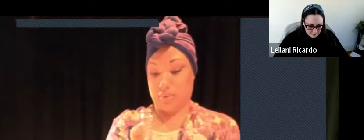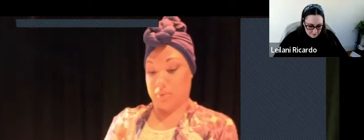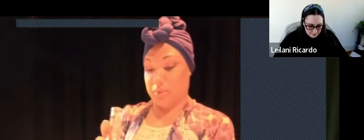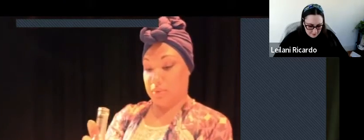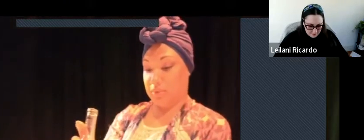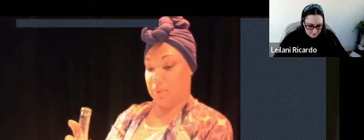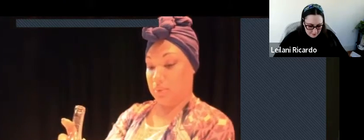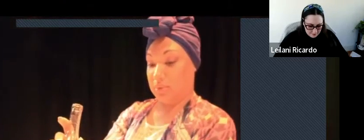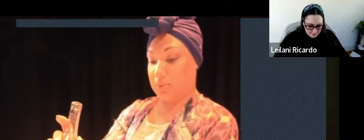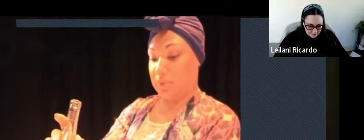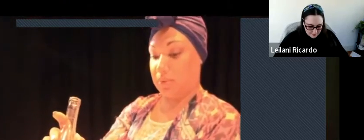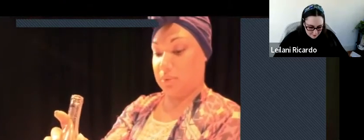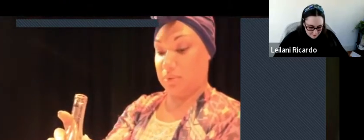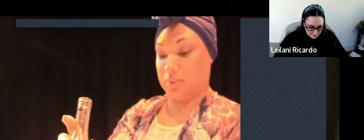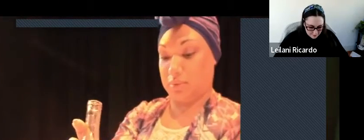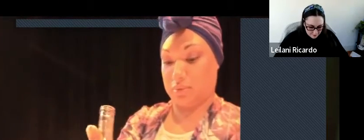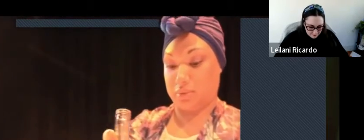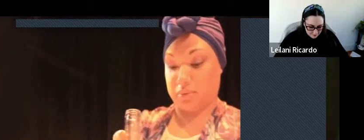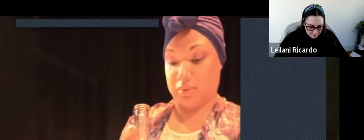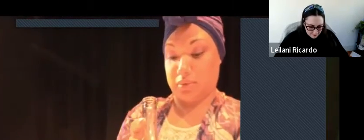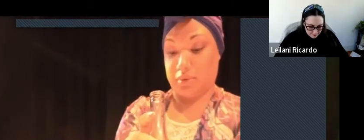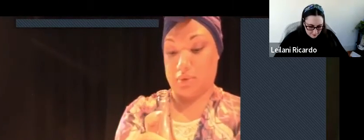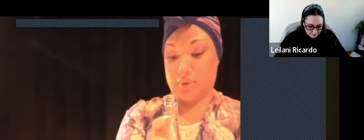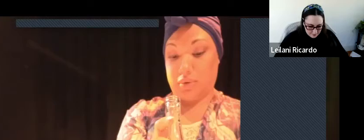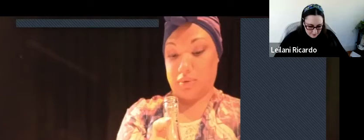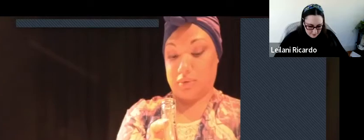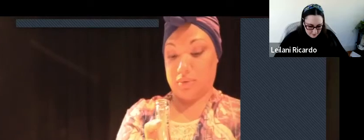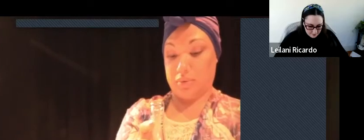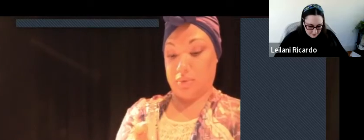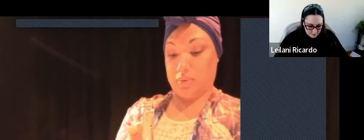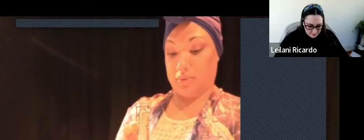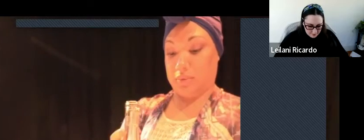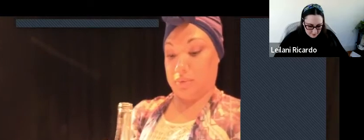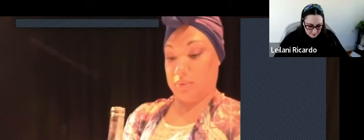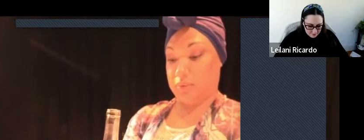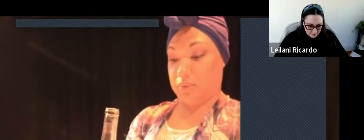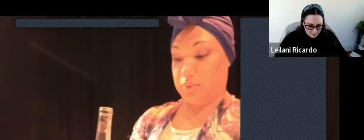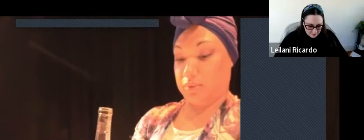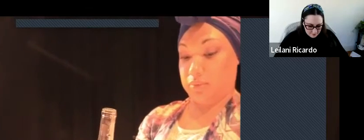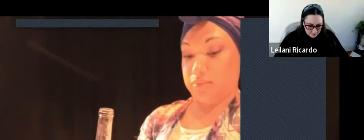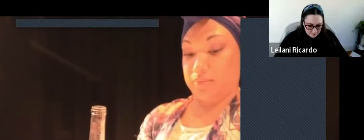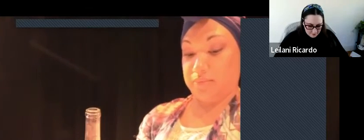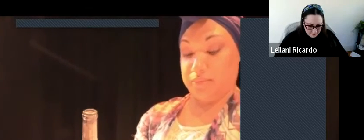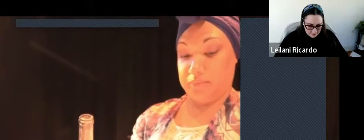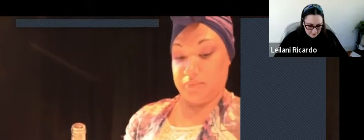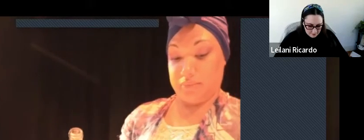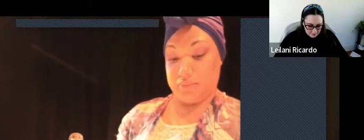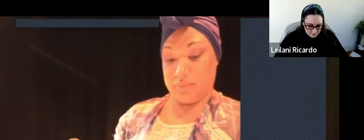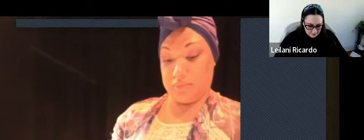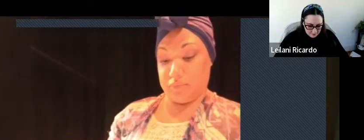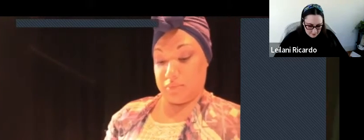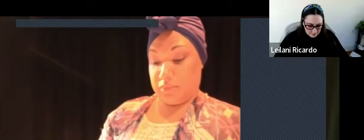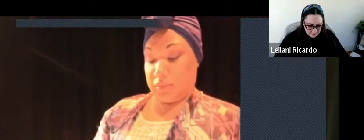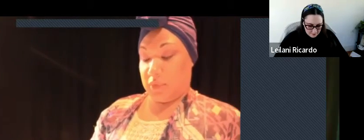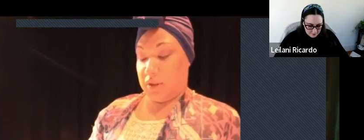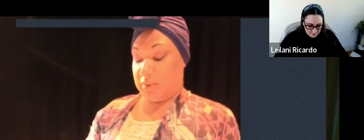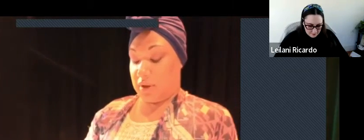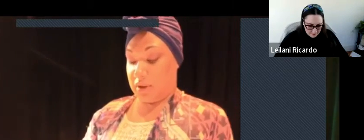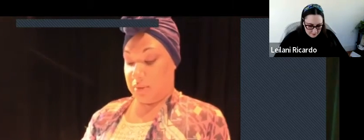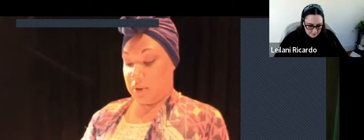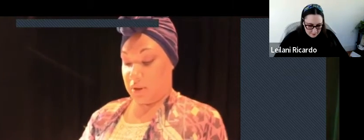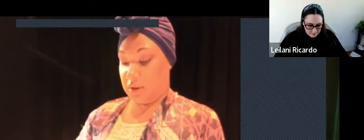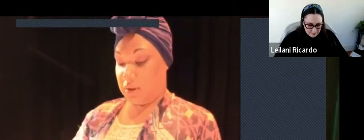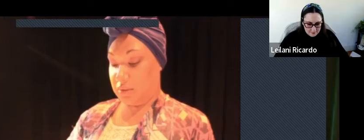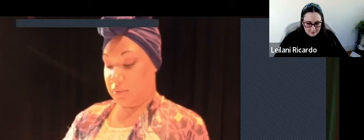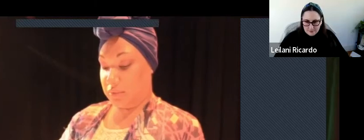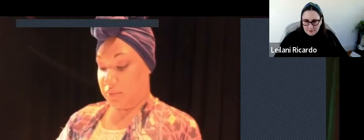deepest wound, together grew infinitely like Jed Babruha. And we thank you, for we knew you